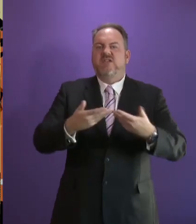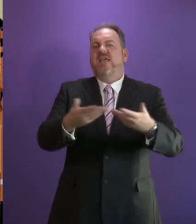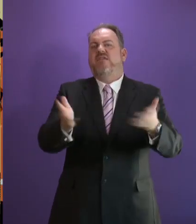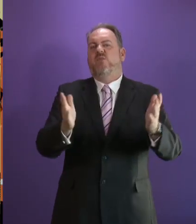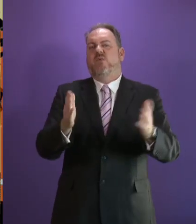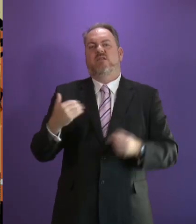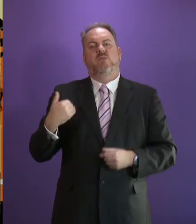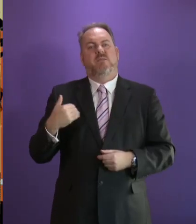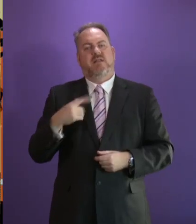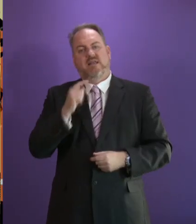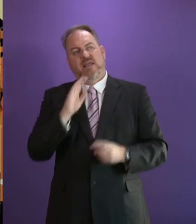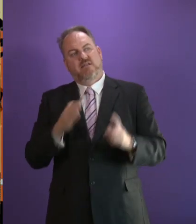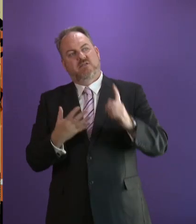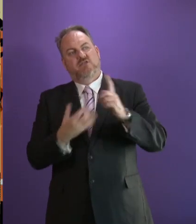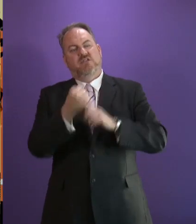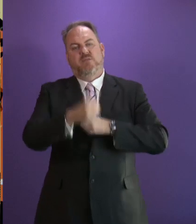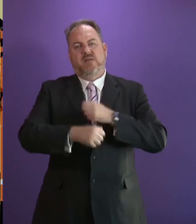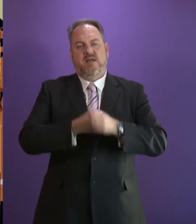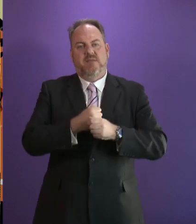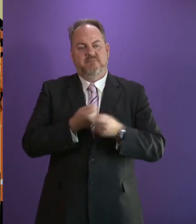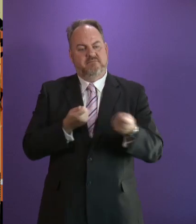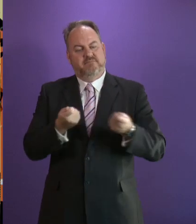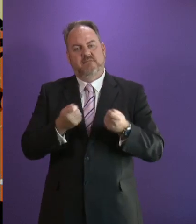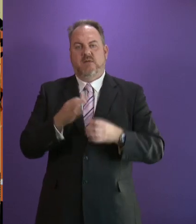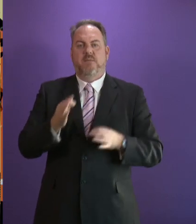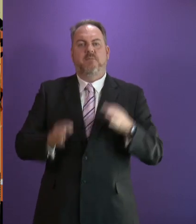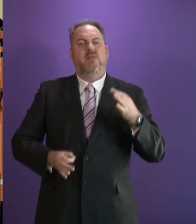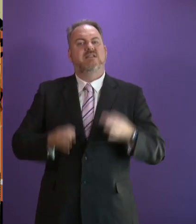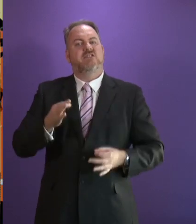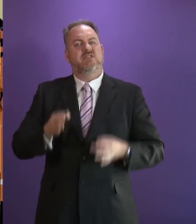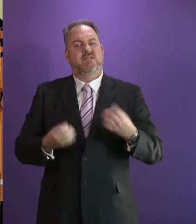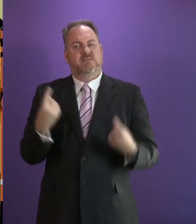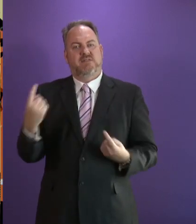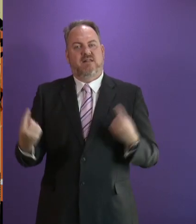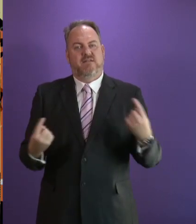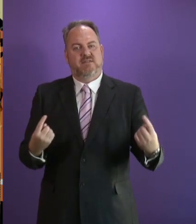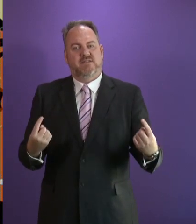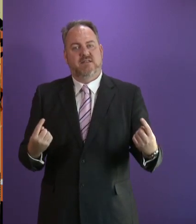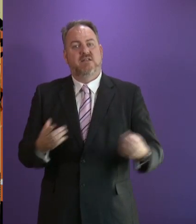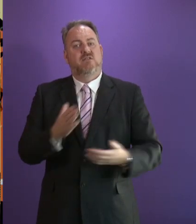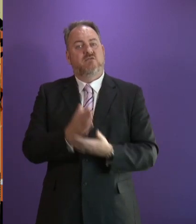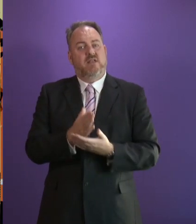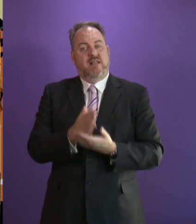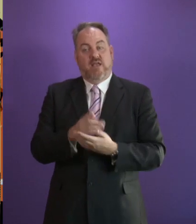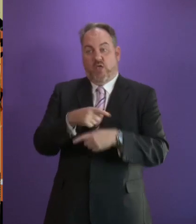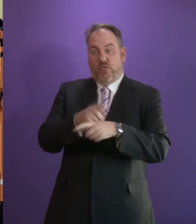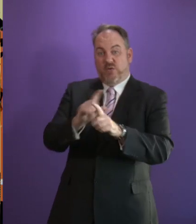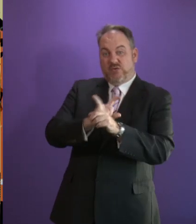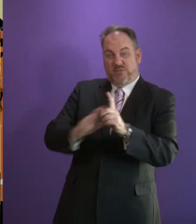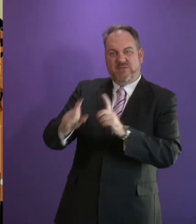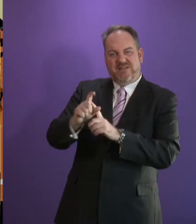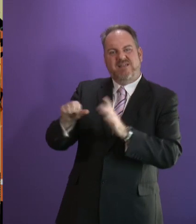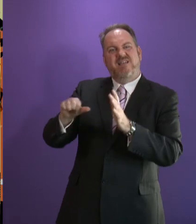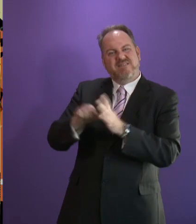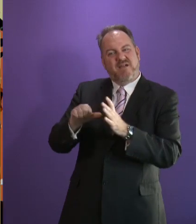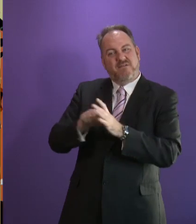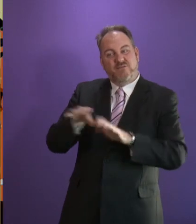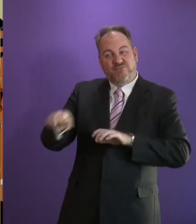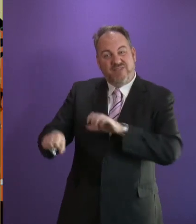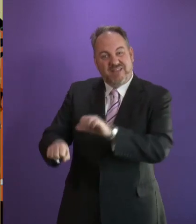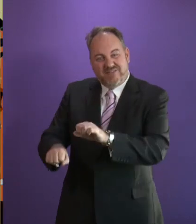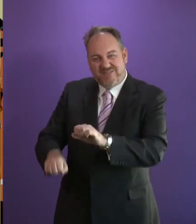and opportunity to participate in our politics. Often they're called the communities that are hardest to reach. No, they're